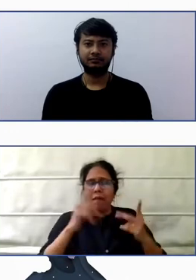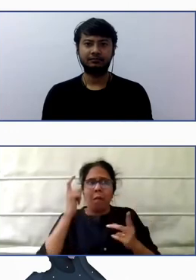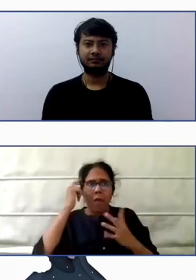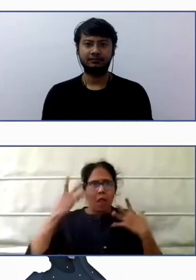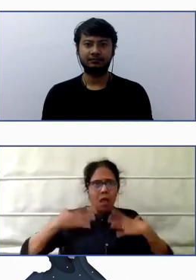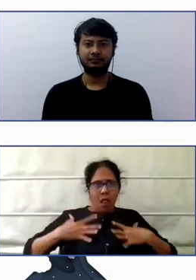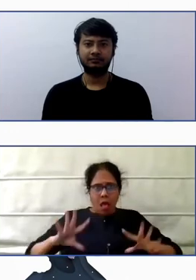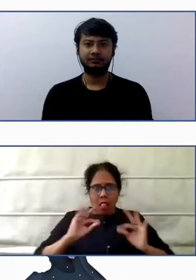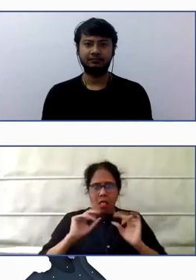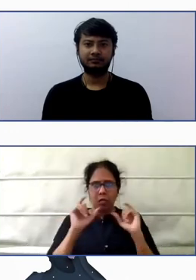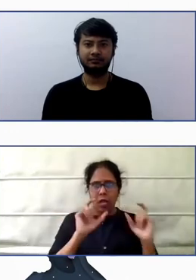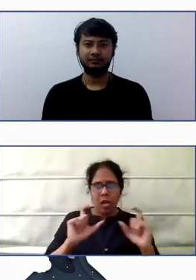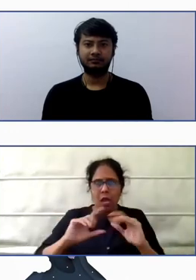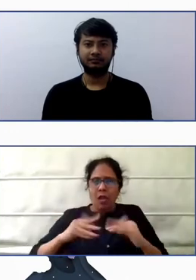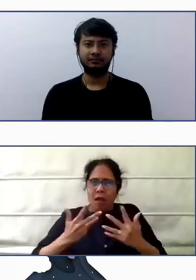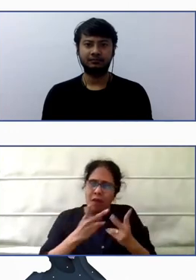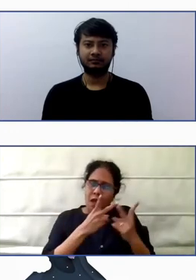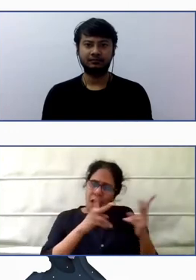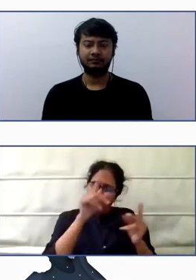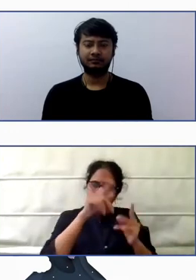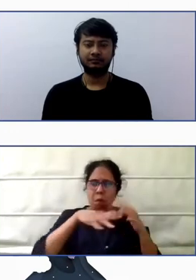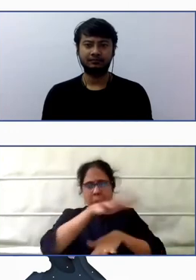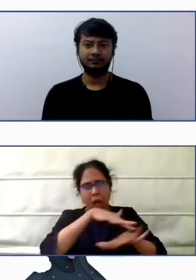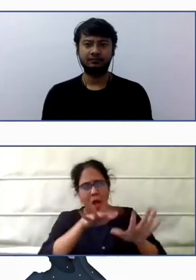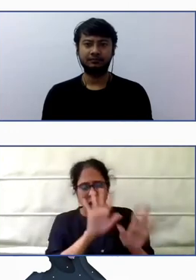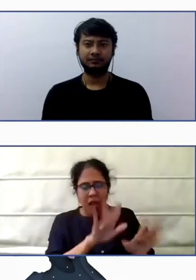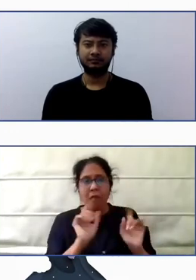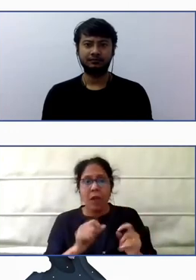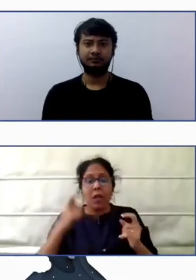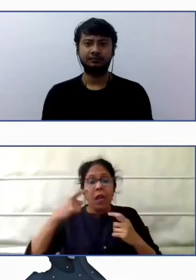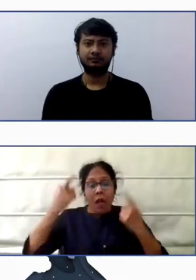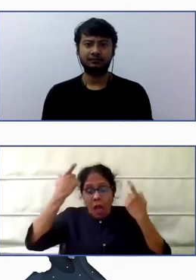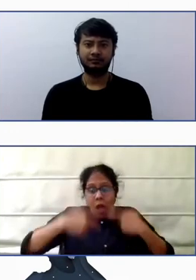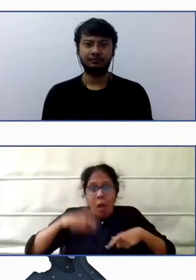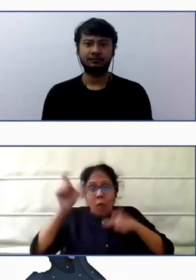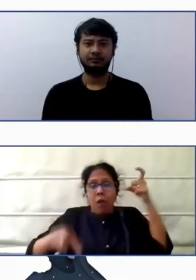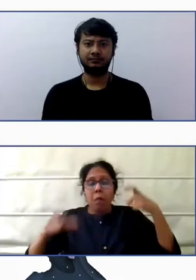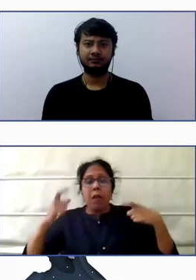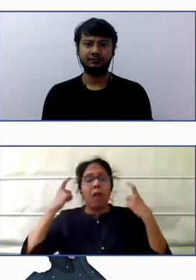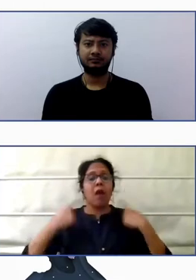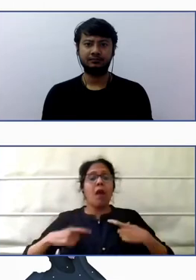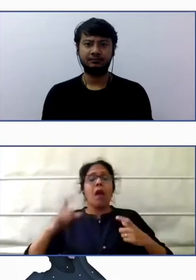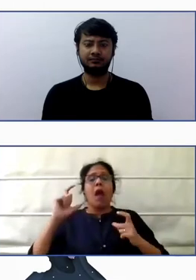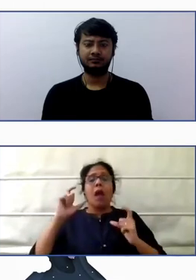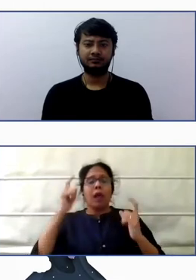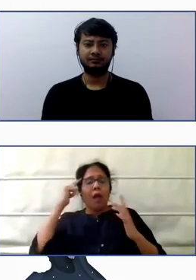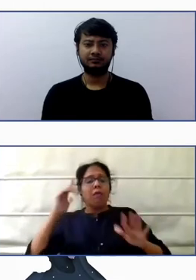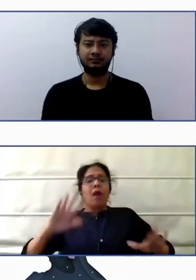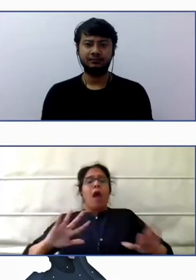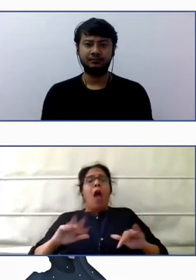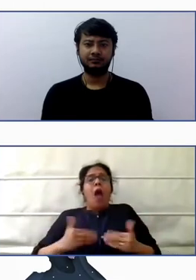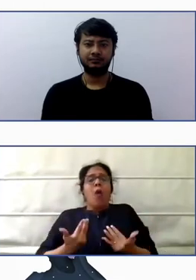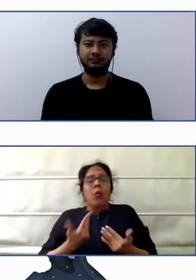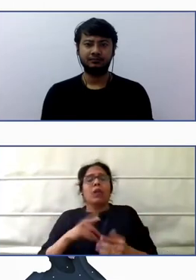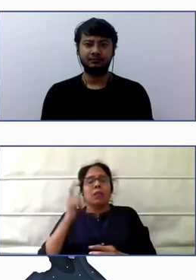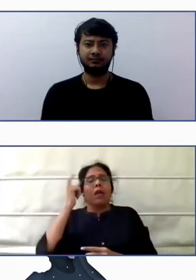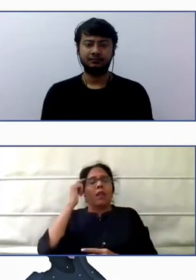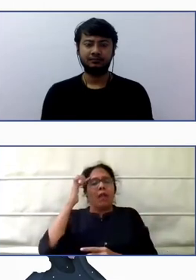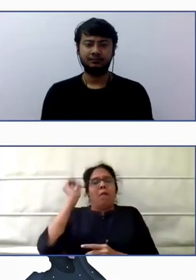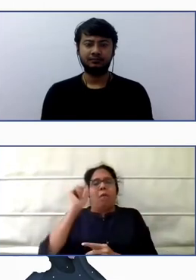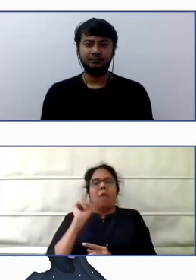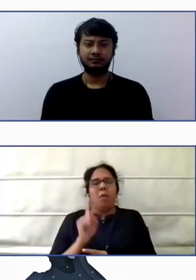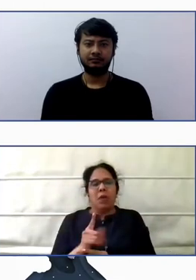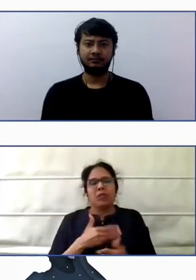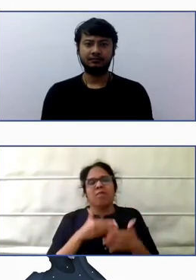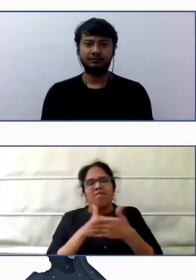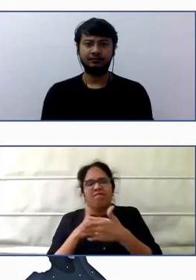how comfortable we are talking about it is something that we need to keep in mind. These are the constraints that I think